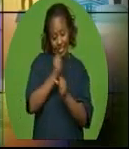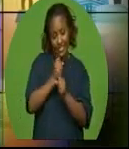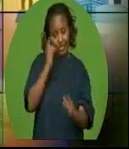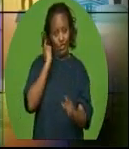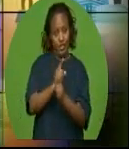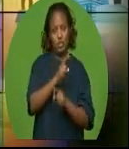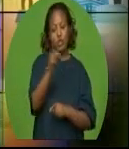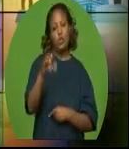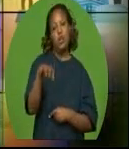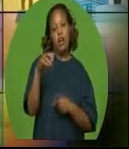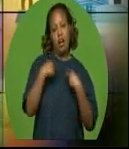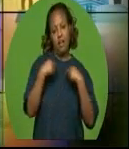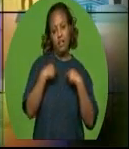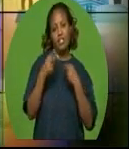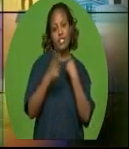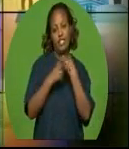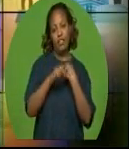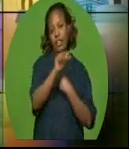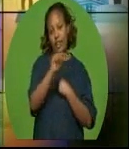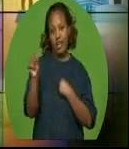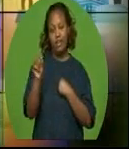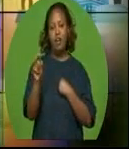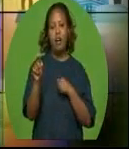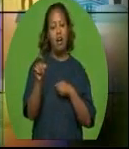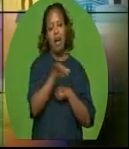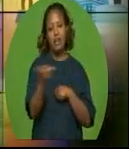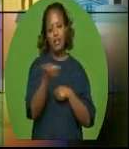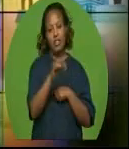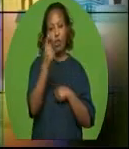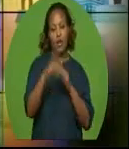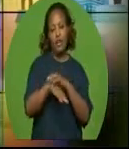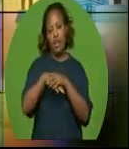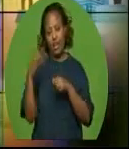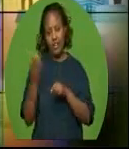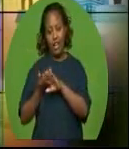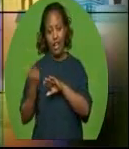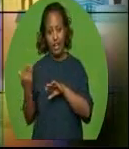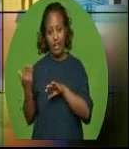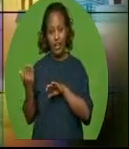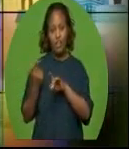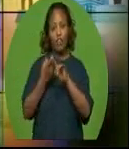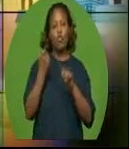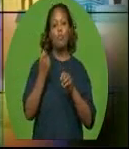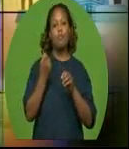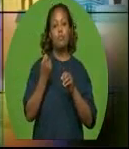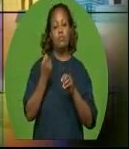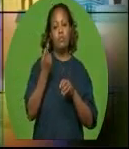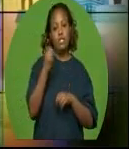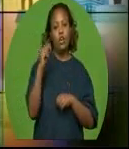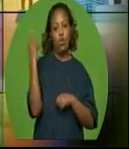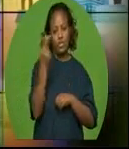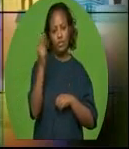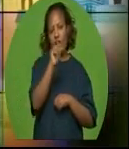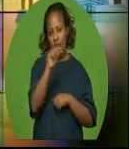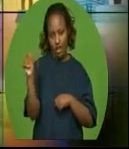it correctly, you would have a saving line identical to the one derived earlier from the